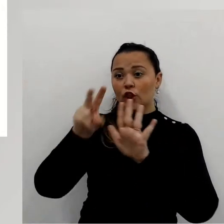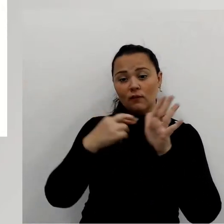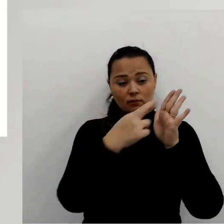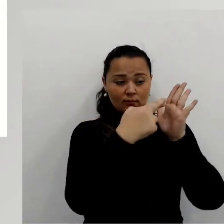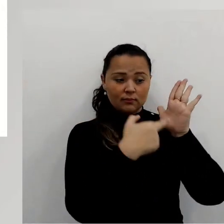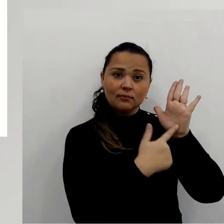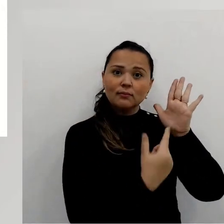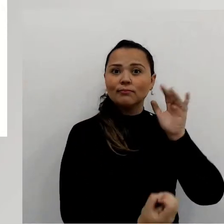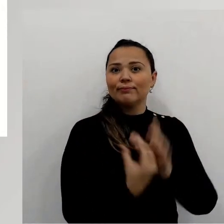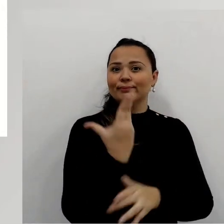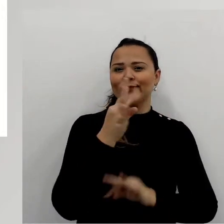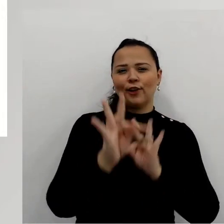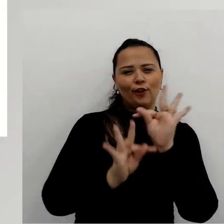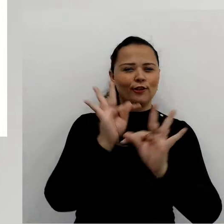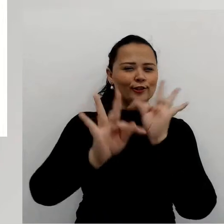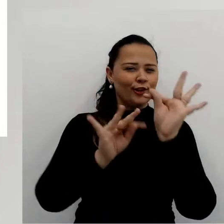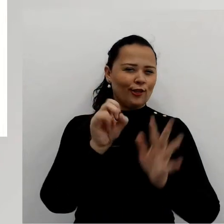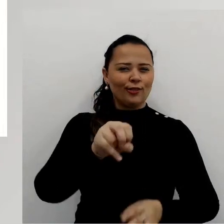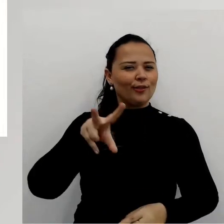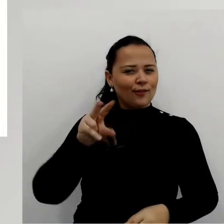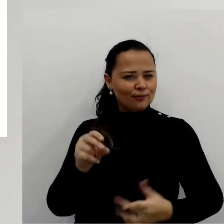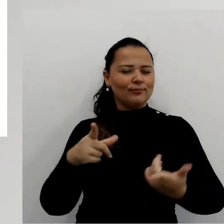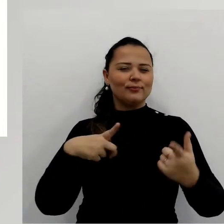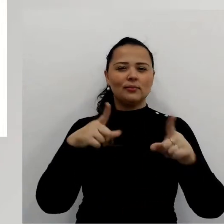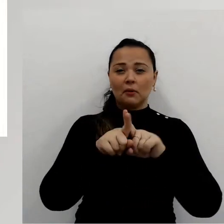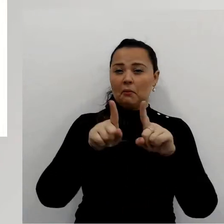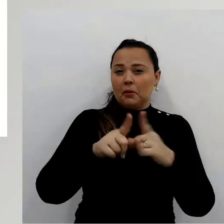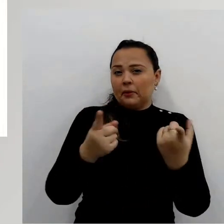coming, and the new market demands that are coming.